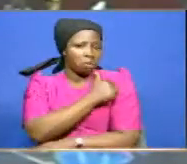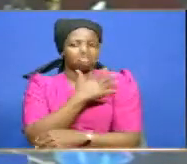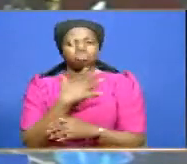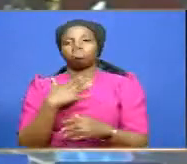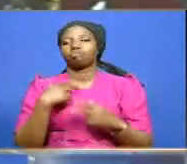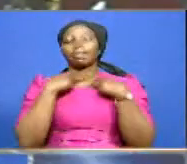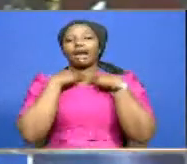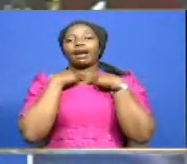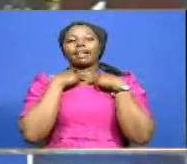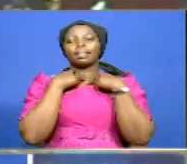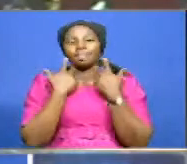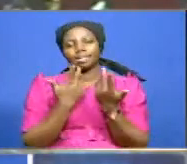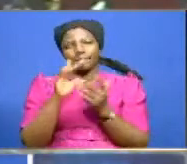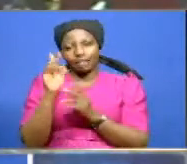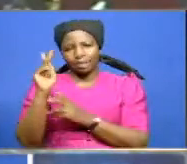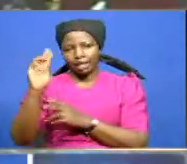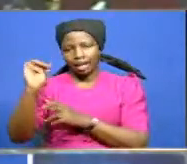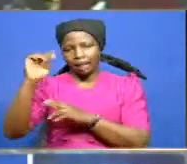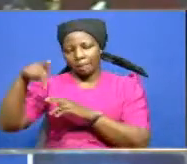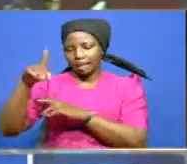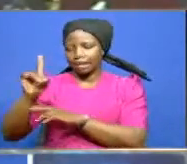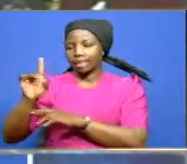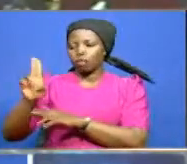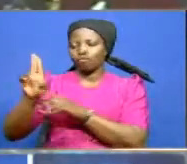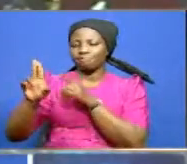Medical Practitioners, Pharmacists and Dentists Union,